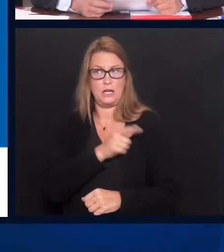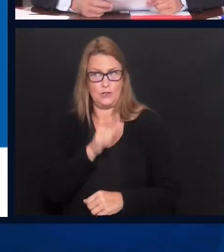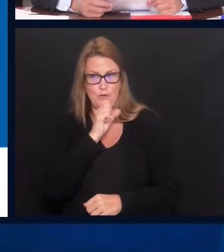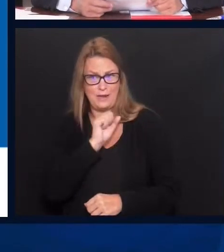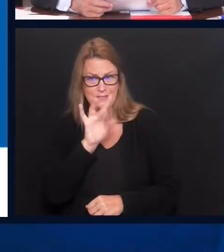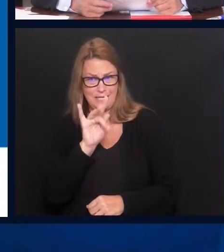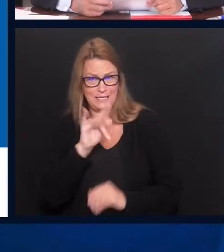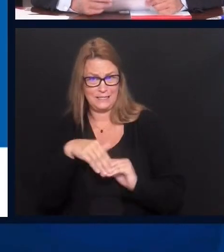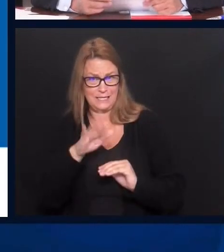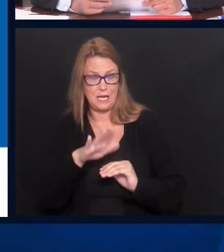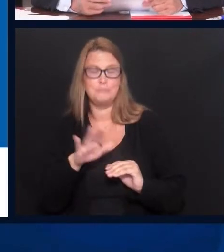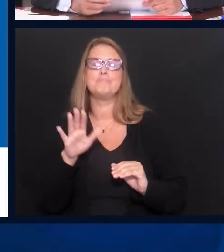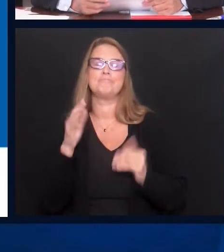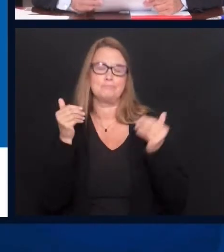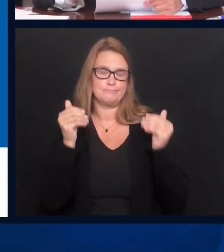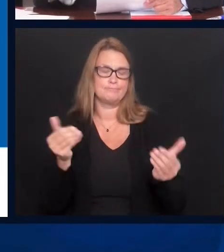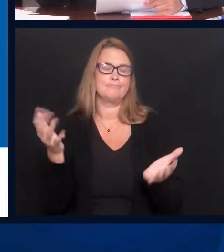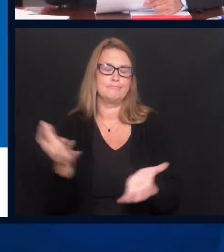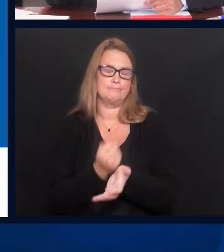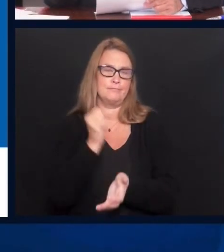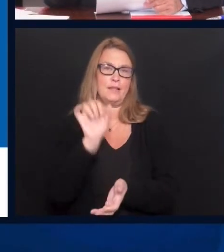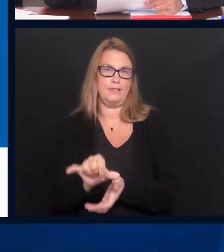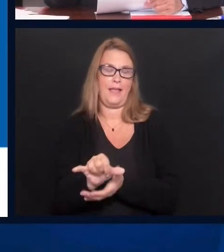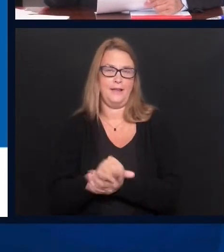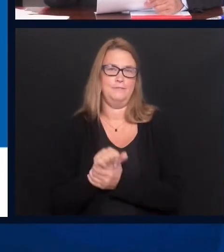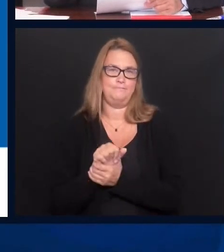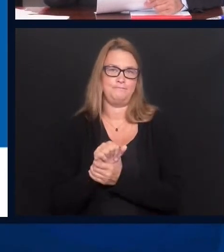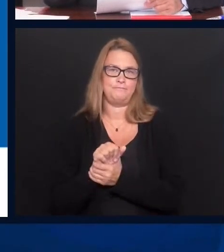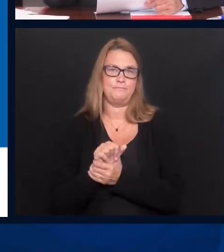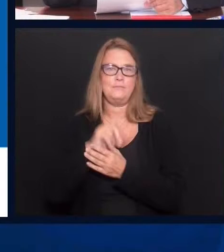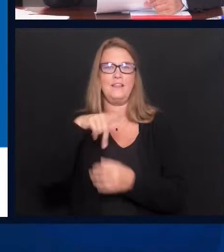that shot, because we all know the Pfizer,